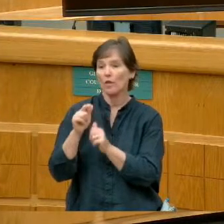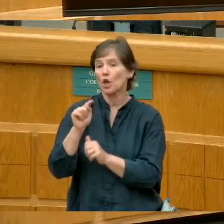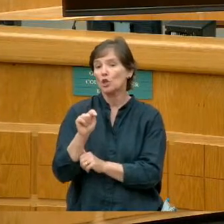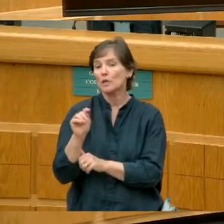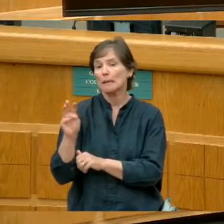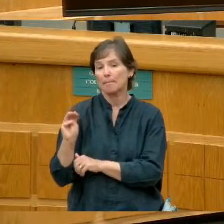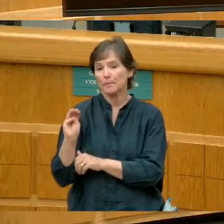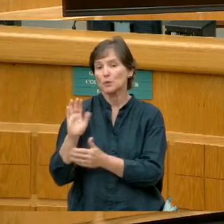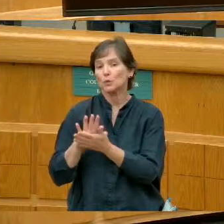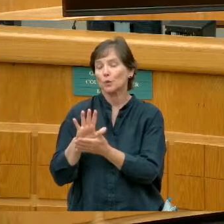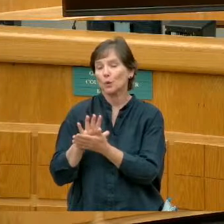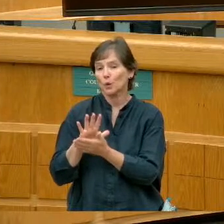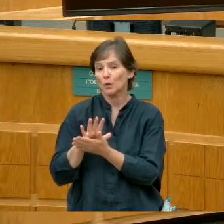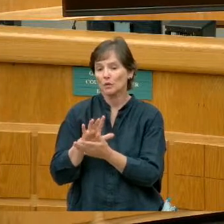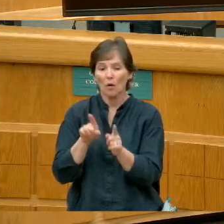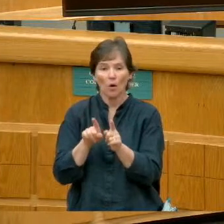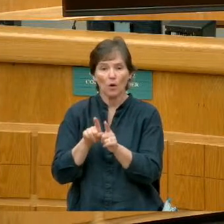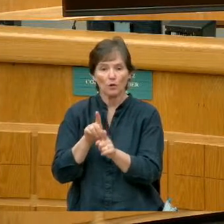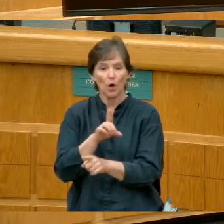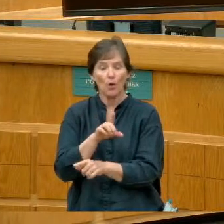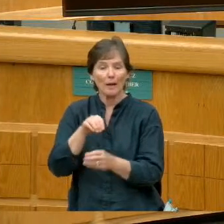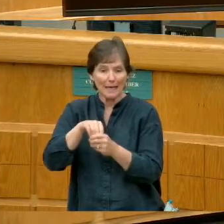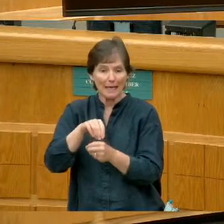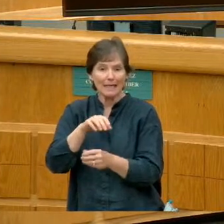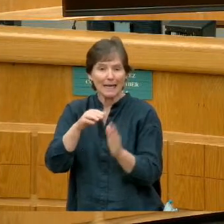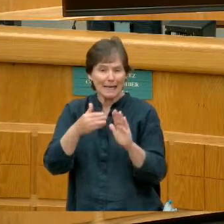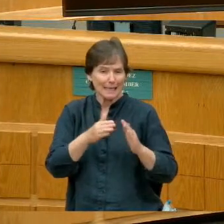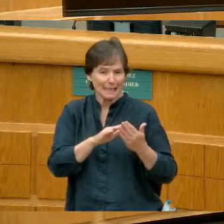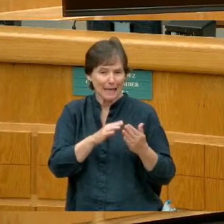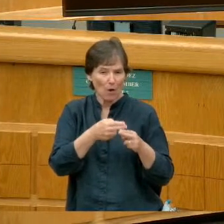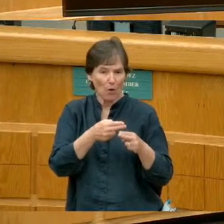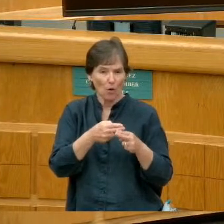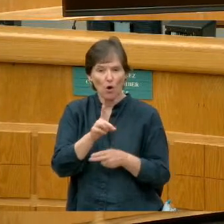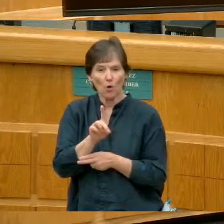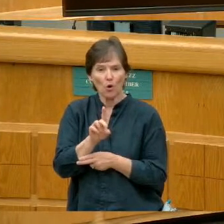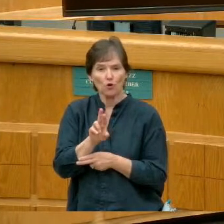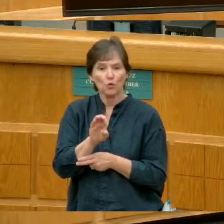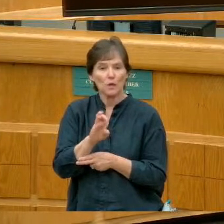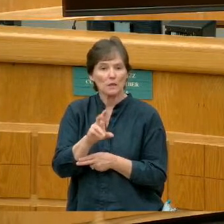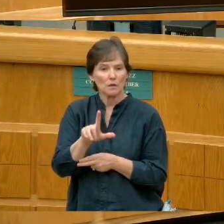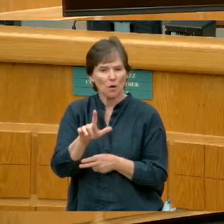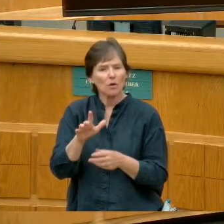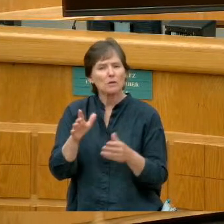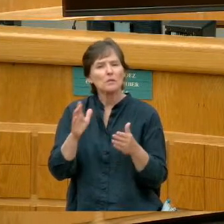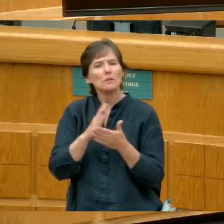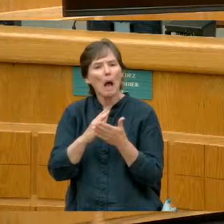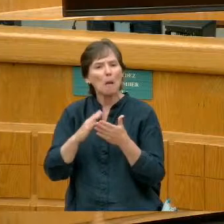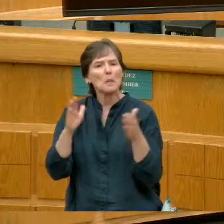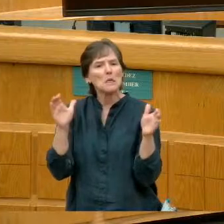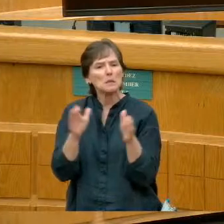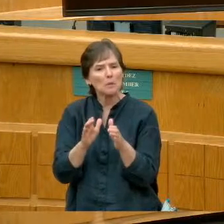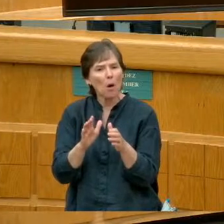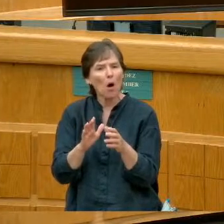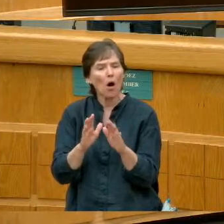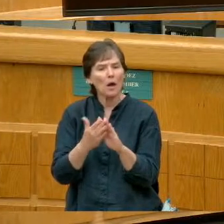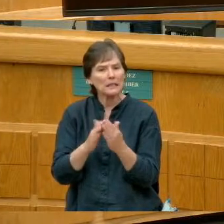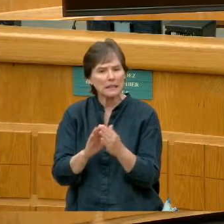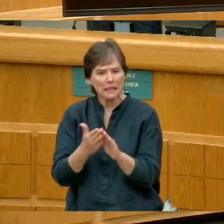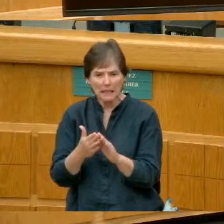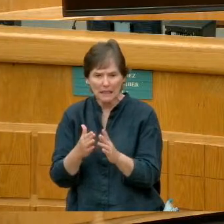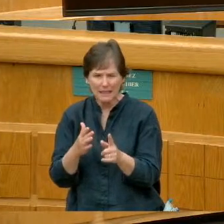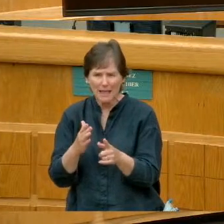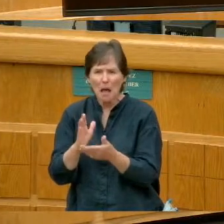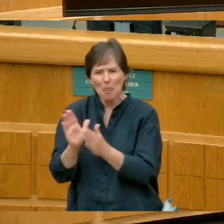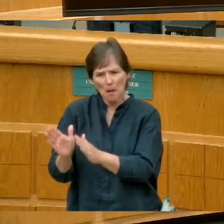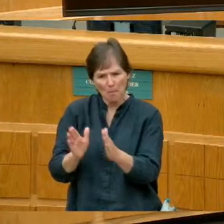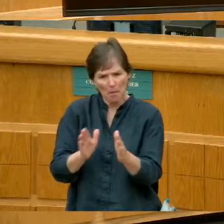and also Driscoll. And so some of our smaller communities, their plan is going to be different than, let's say,